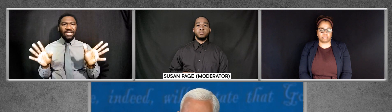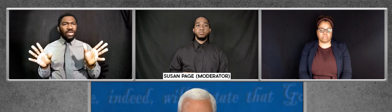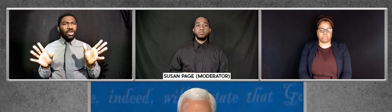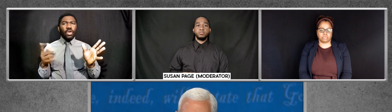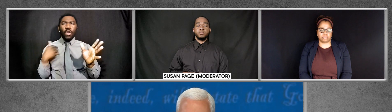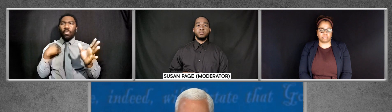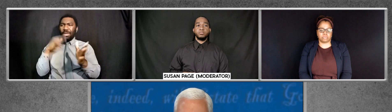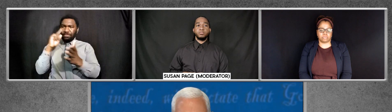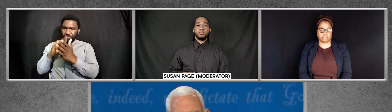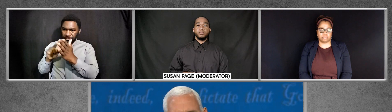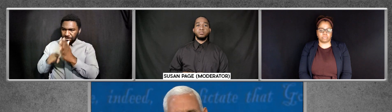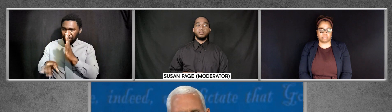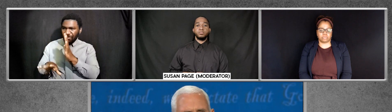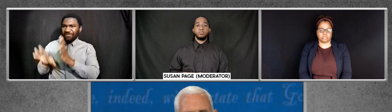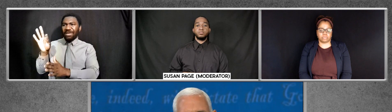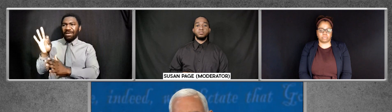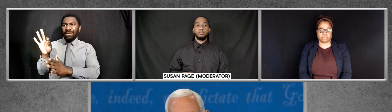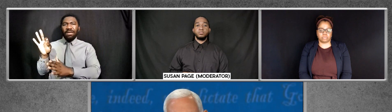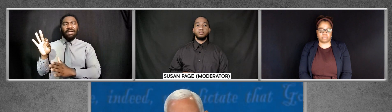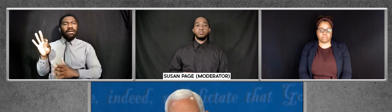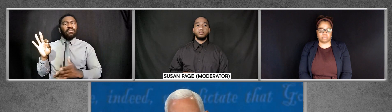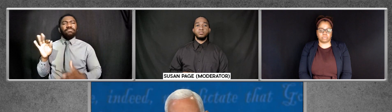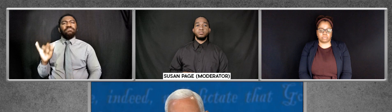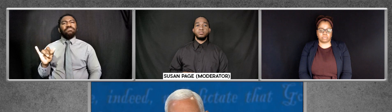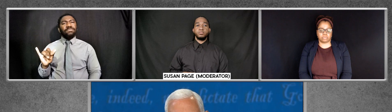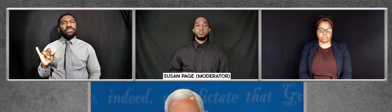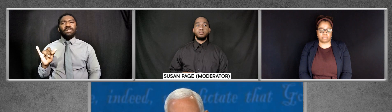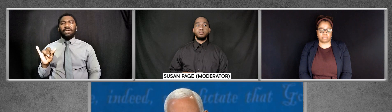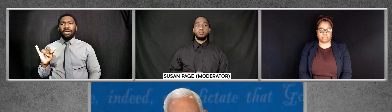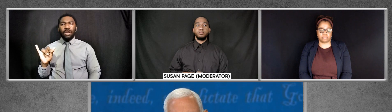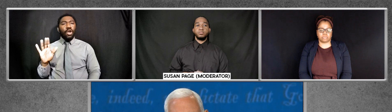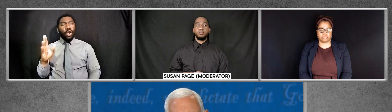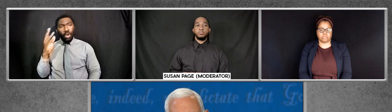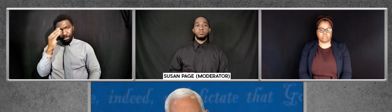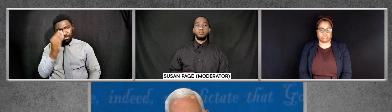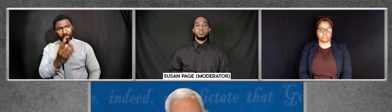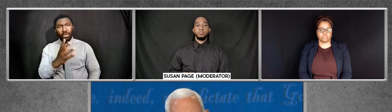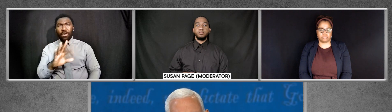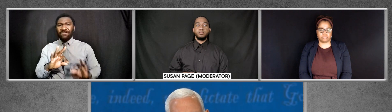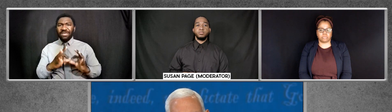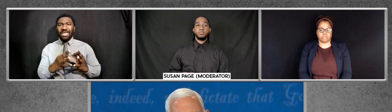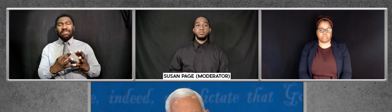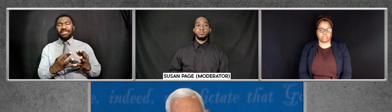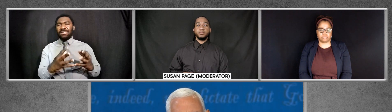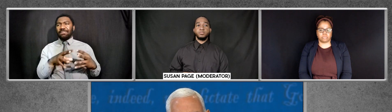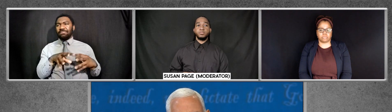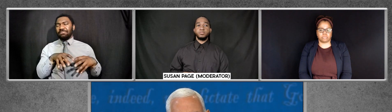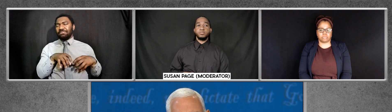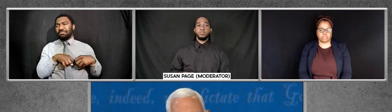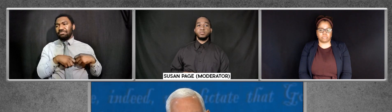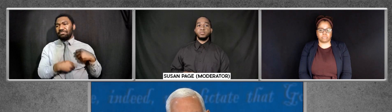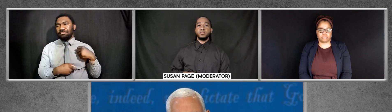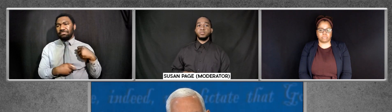says with a heart that broke the heart of every American that if President Donald Trump had been president, they believe Kayla would be alive today. Thank you,